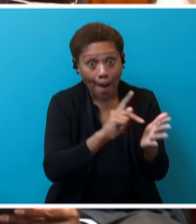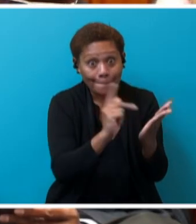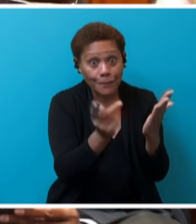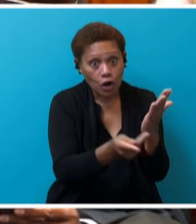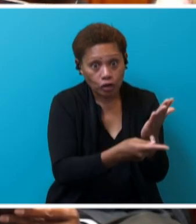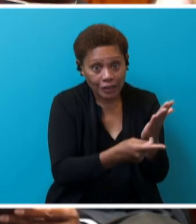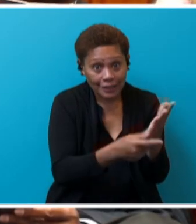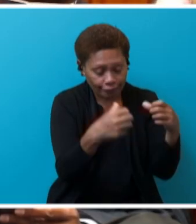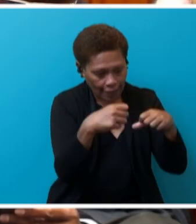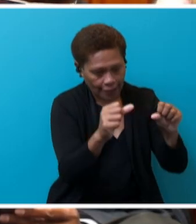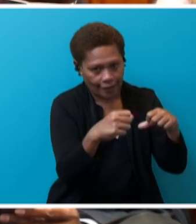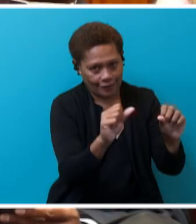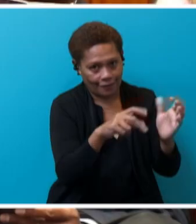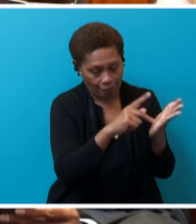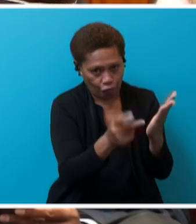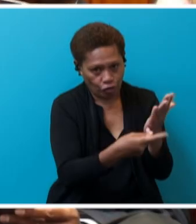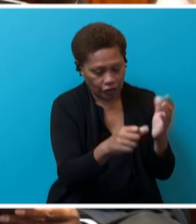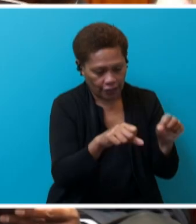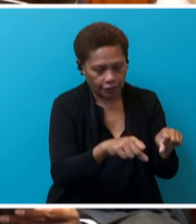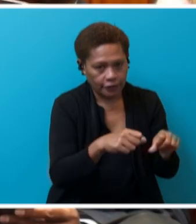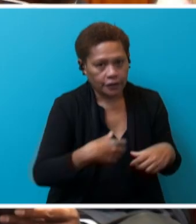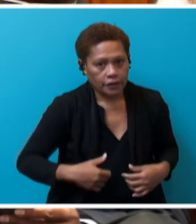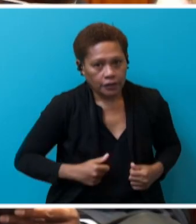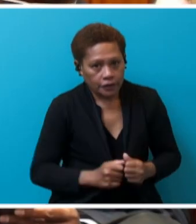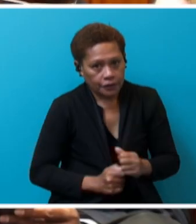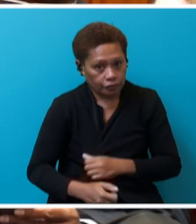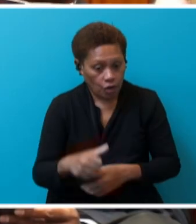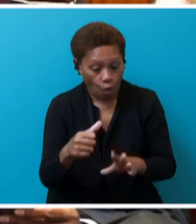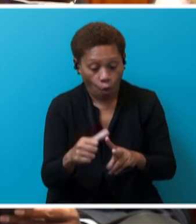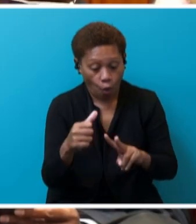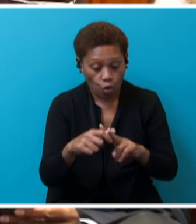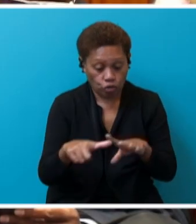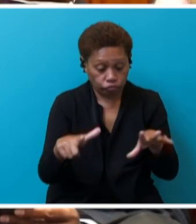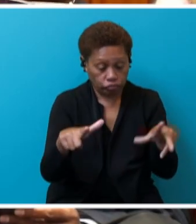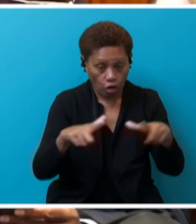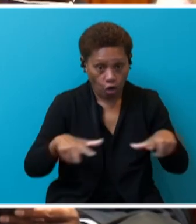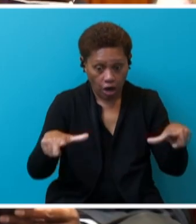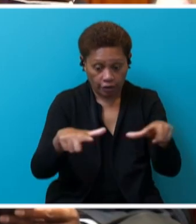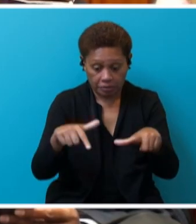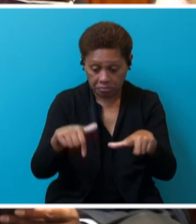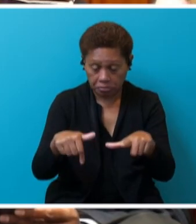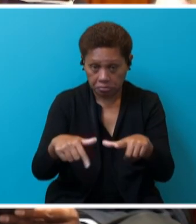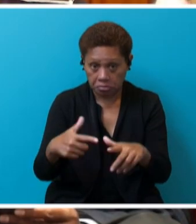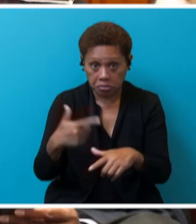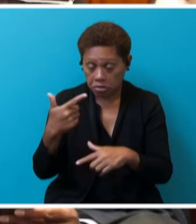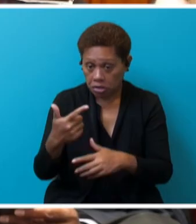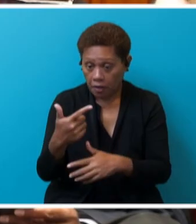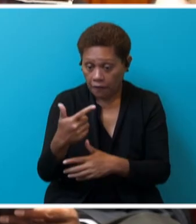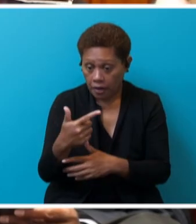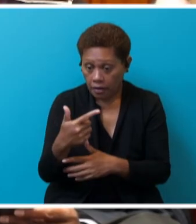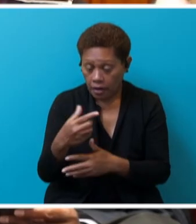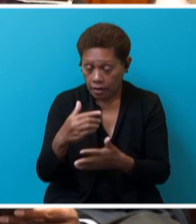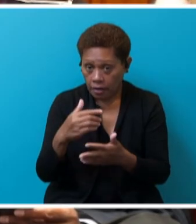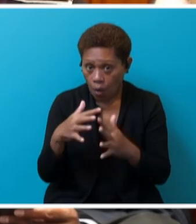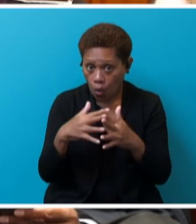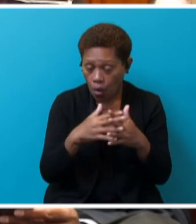Navutu, Nauluvatu, and various other locations, 7 in the central, 3 in western, and 3 in northern, with a total